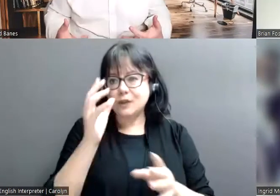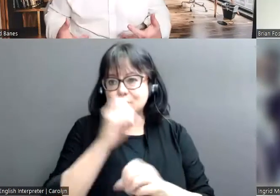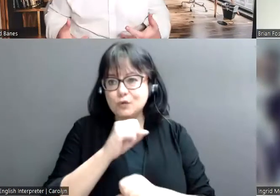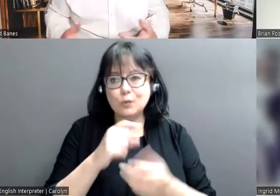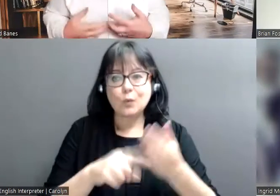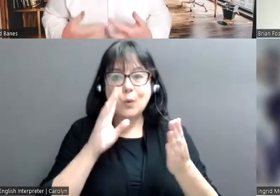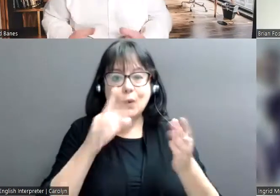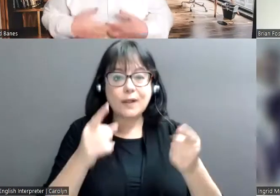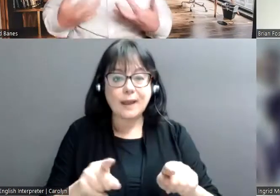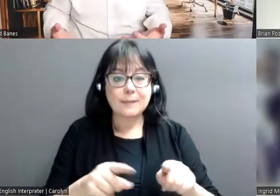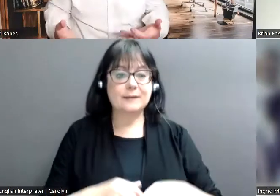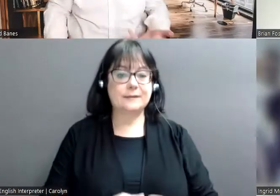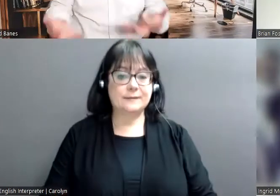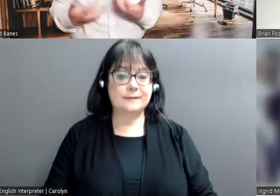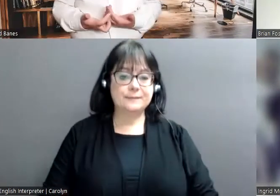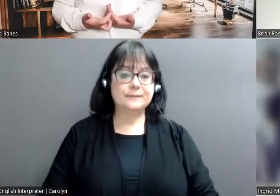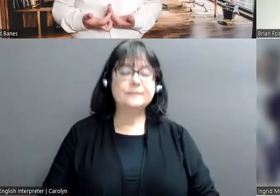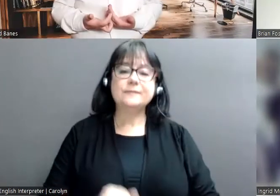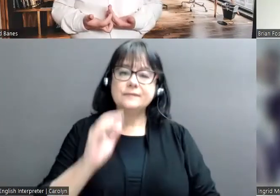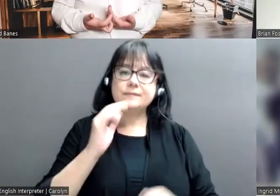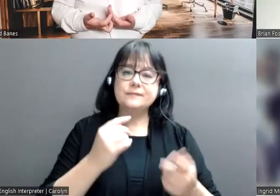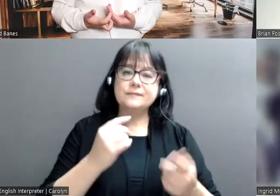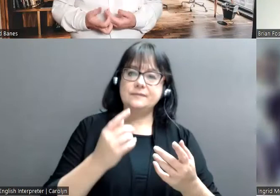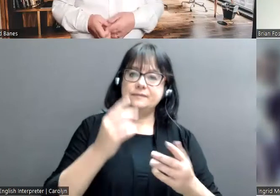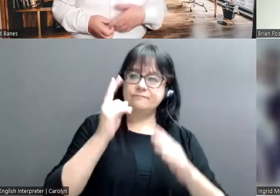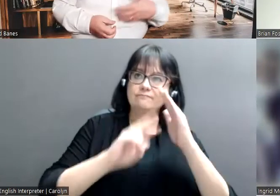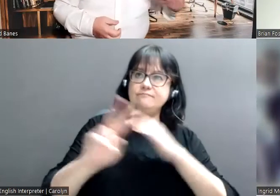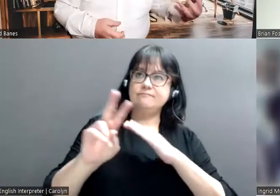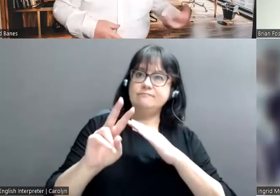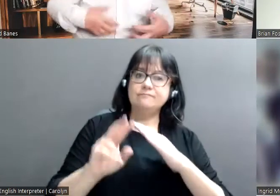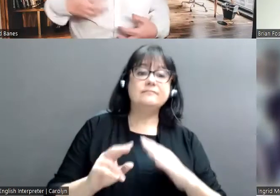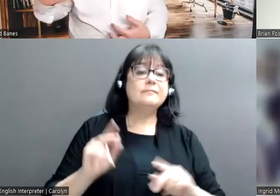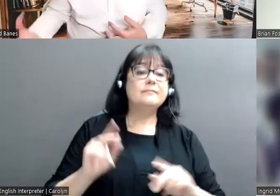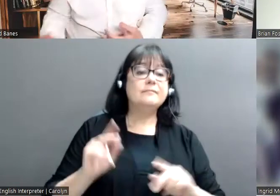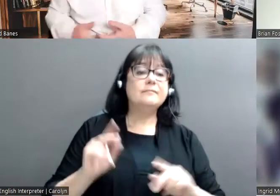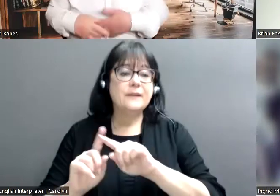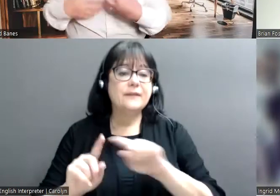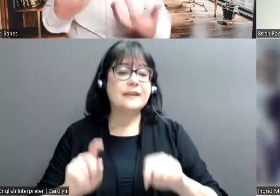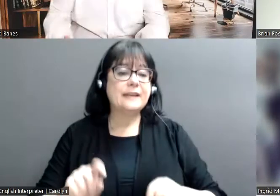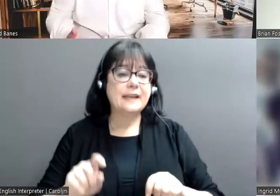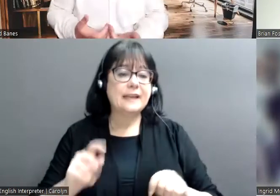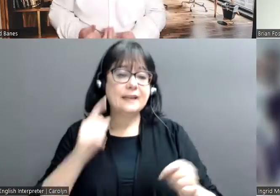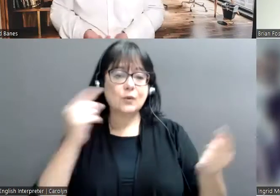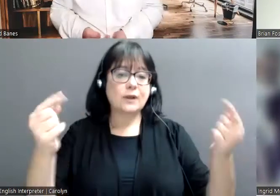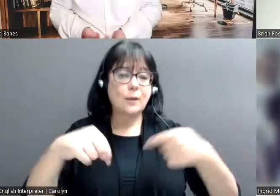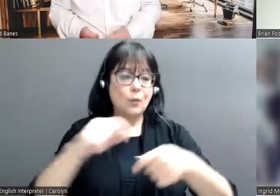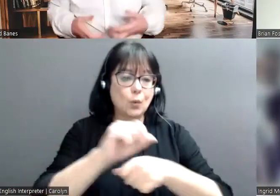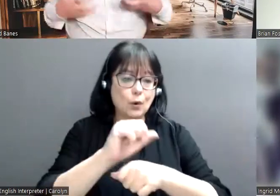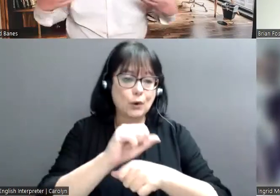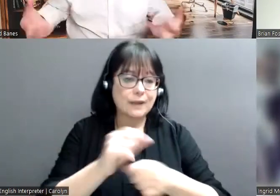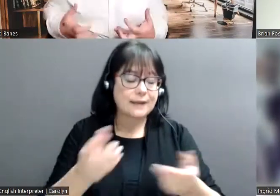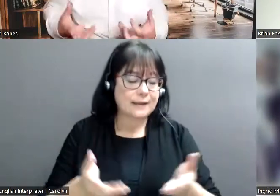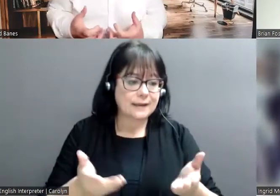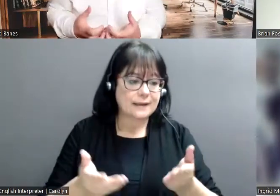some point, have people with different needs coming into our workplace. It could be somebody who's deaf, somebody with visual impairment, it could be somebody on the autistic